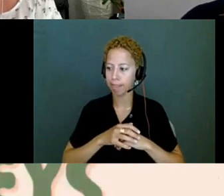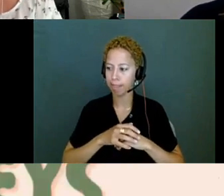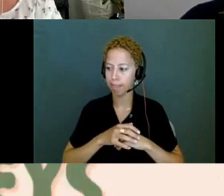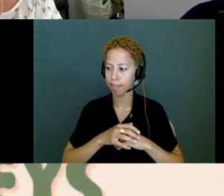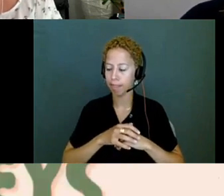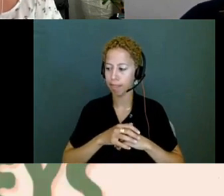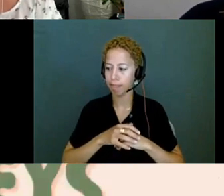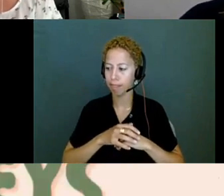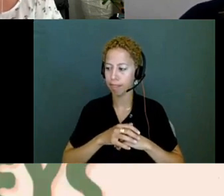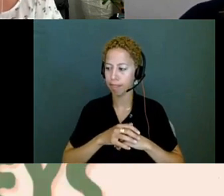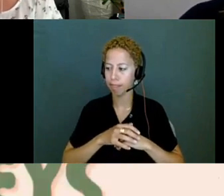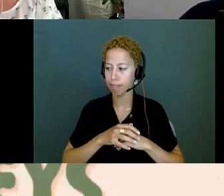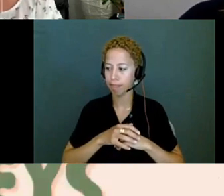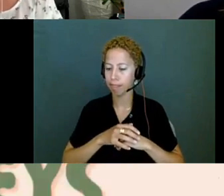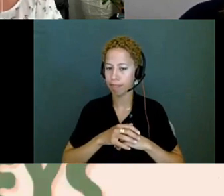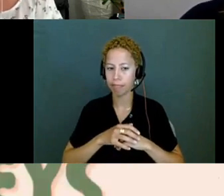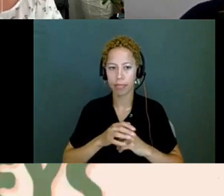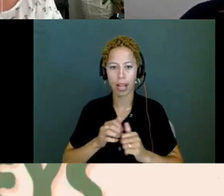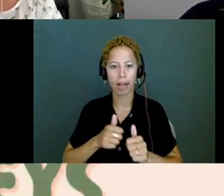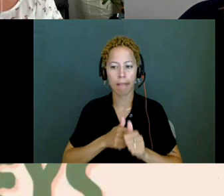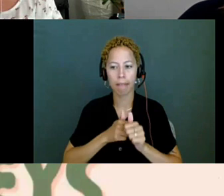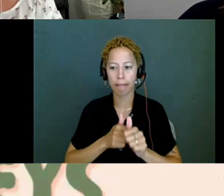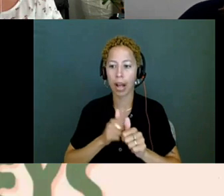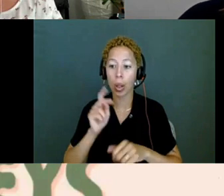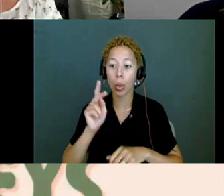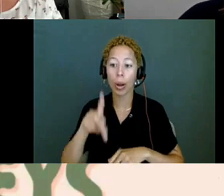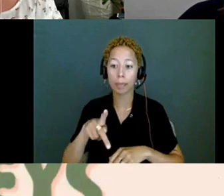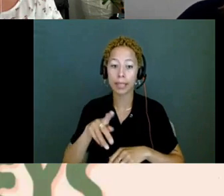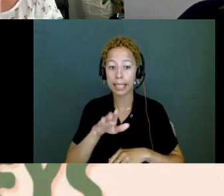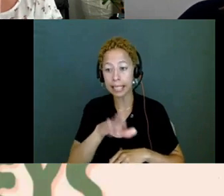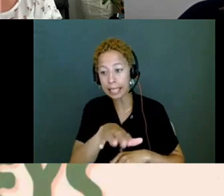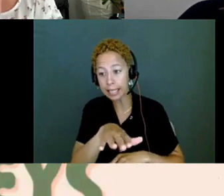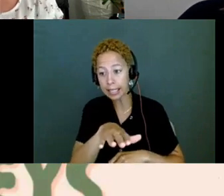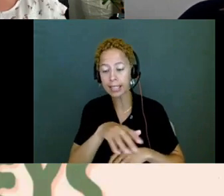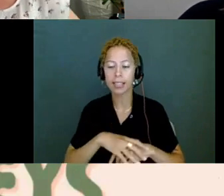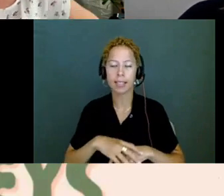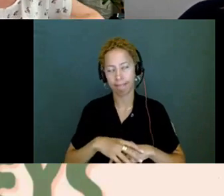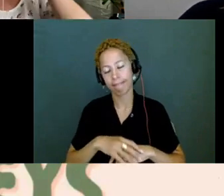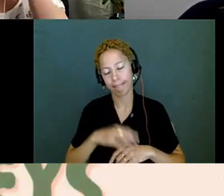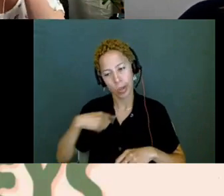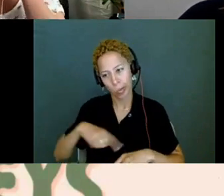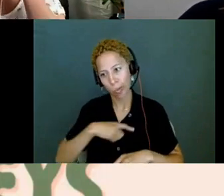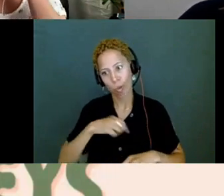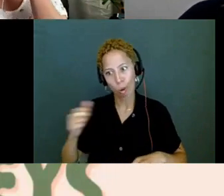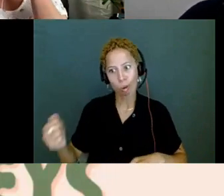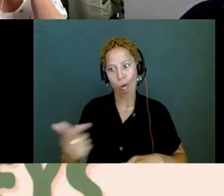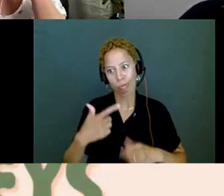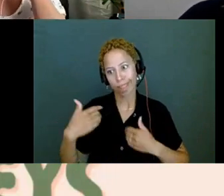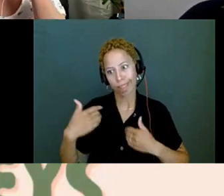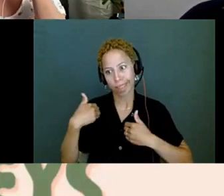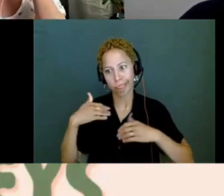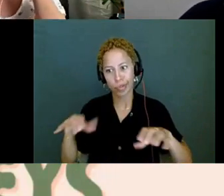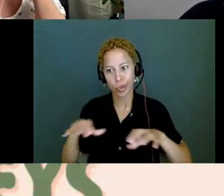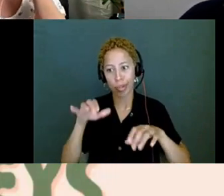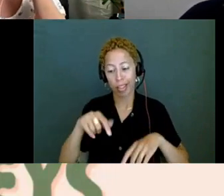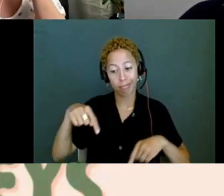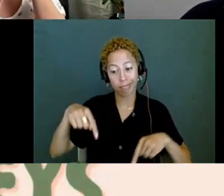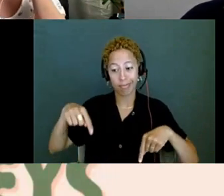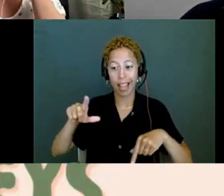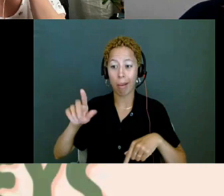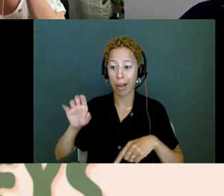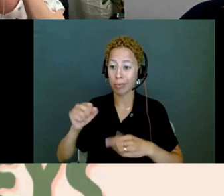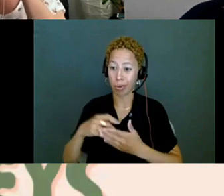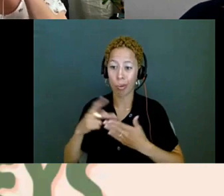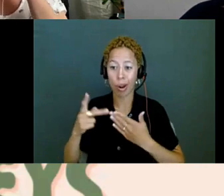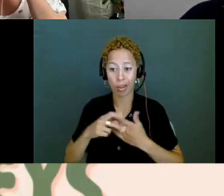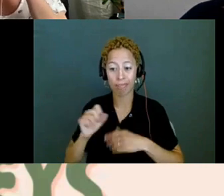Follow-ups. Yay. Everyone has to do these. In the LBS program, yep, 3, 6,